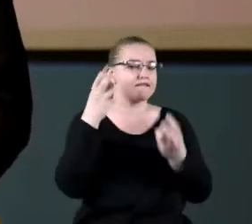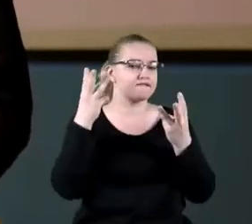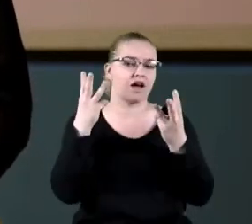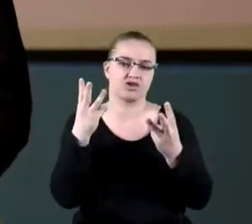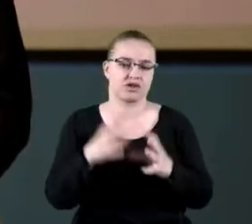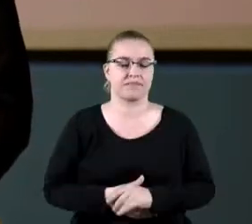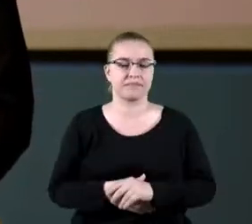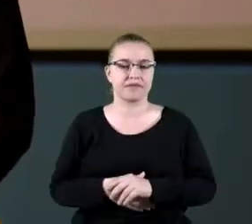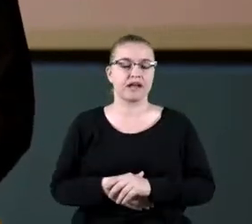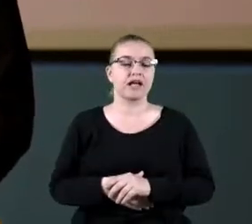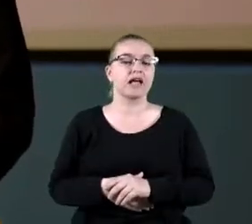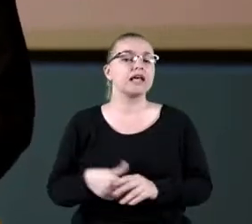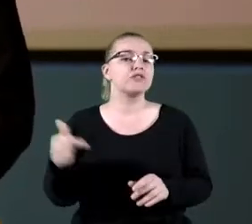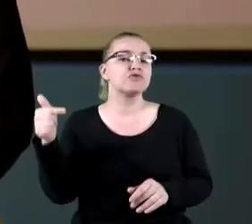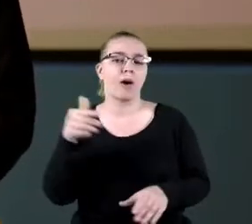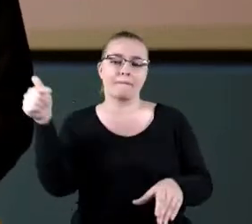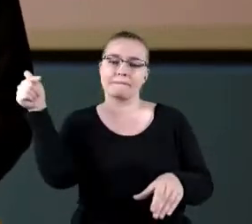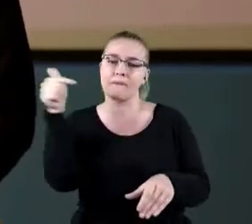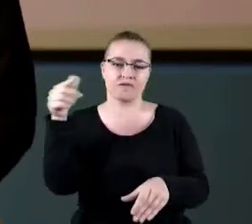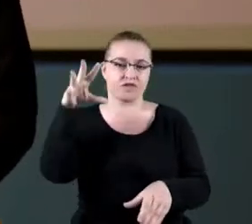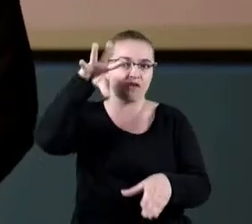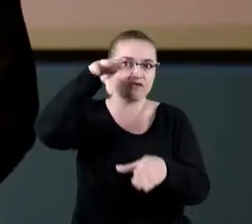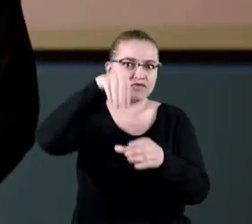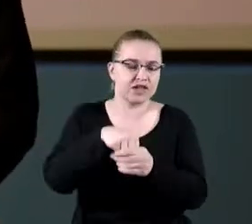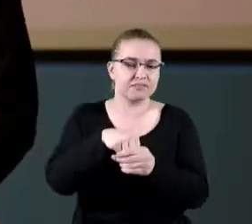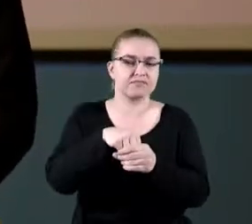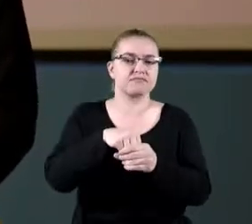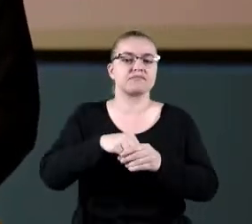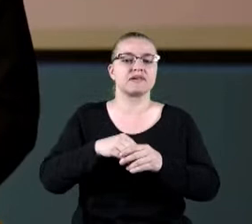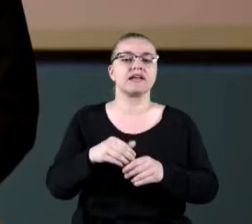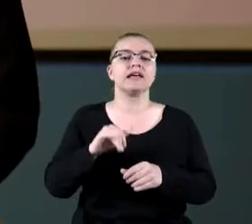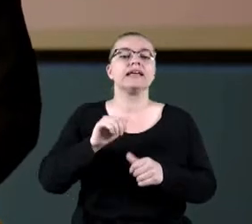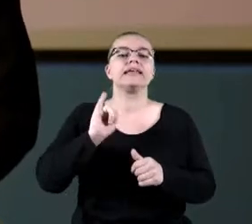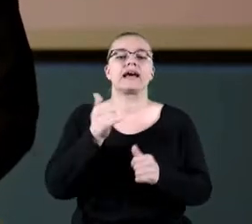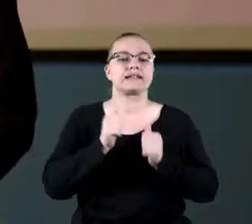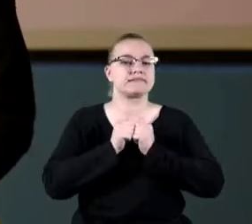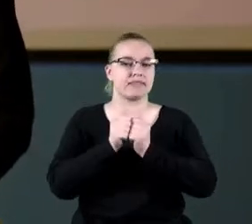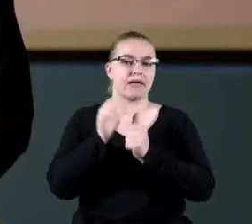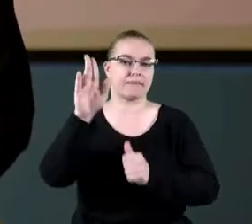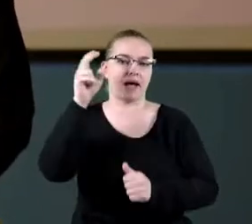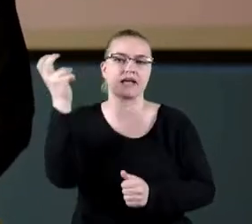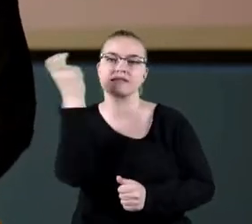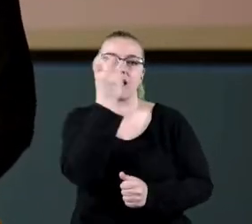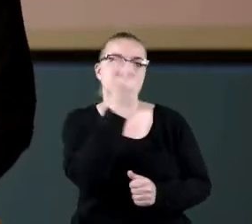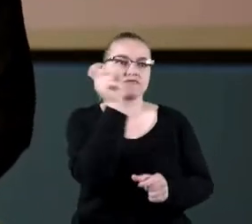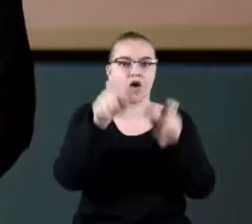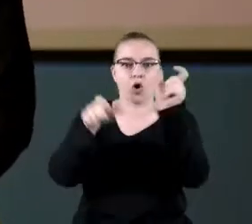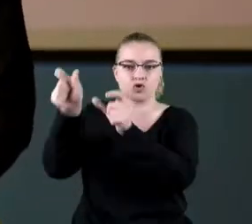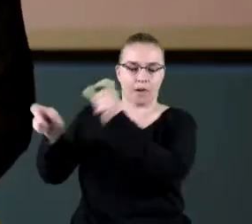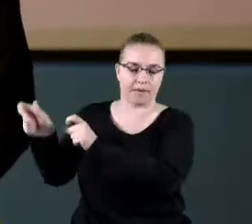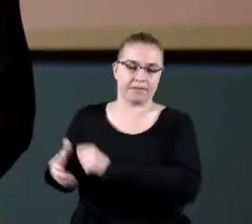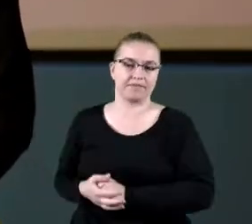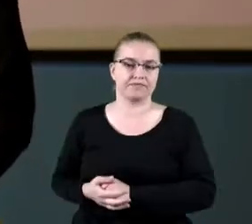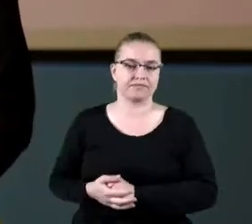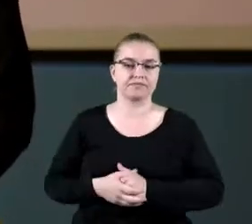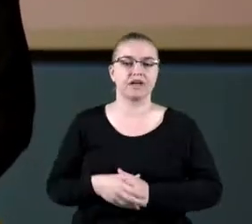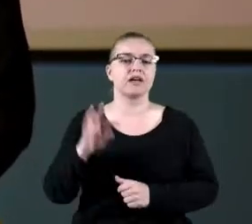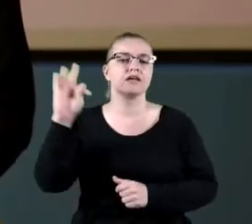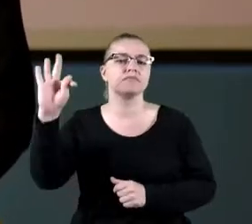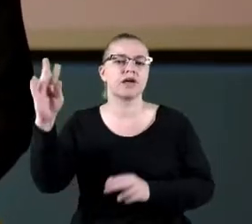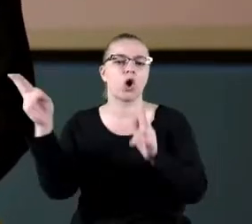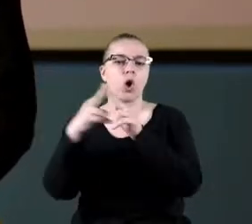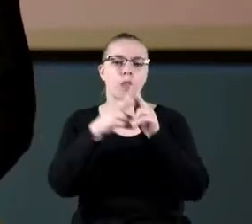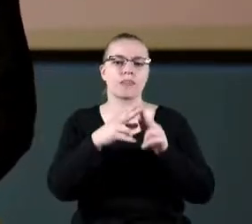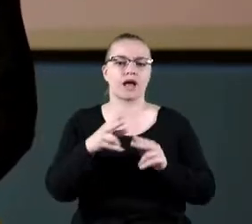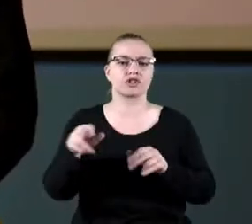included in the role of the relevant stakeholder and their interaction with the government. More coherence